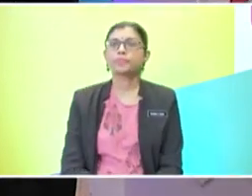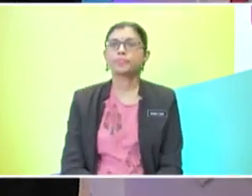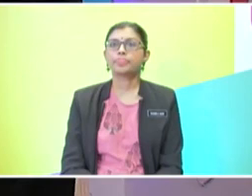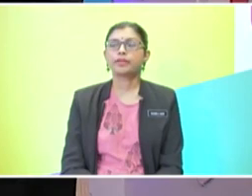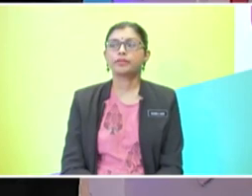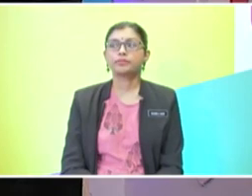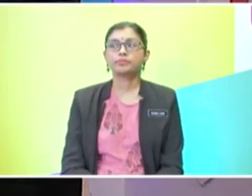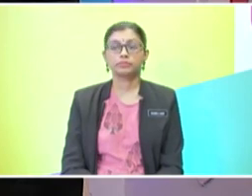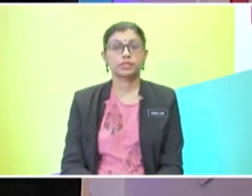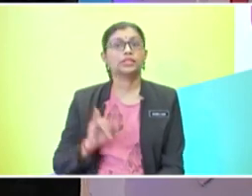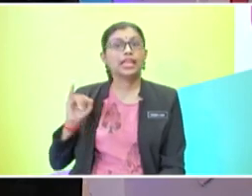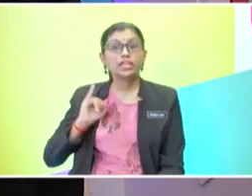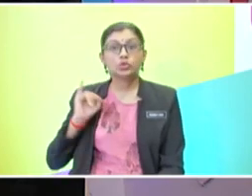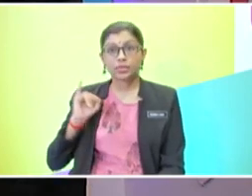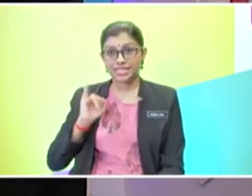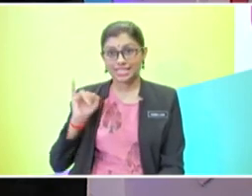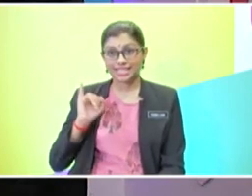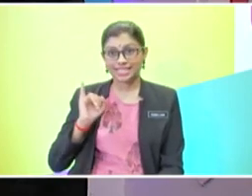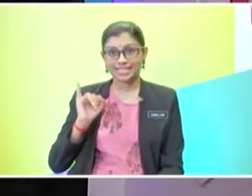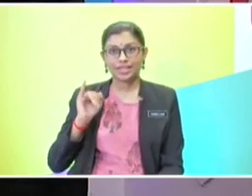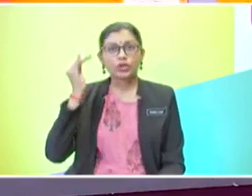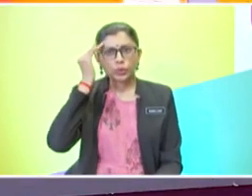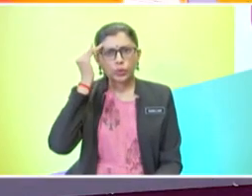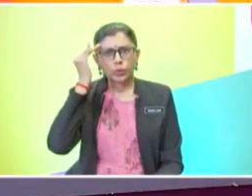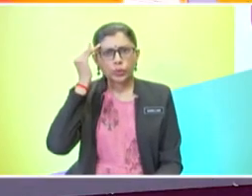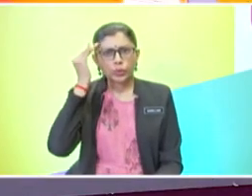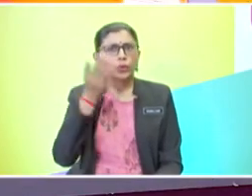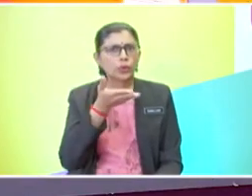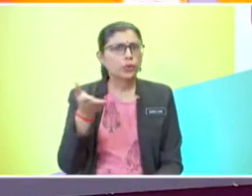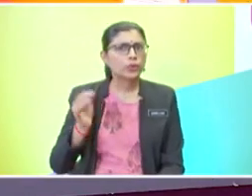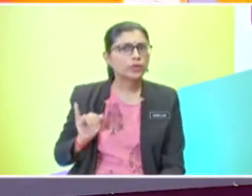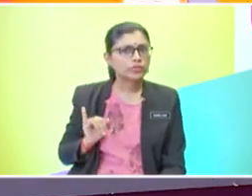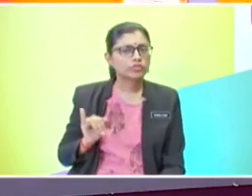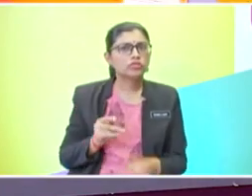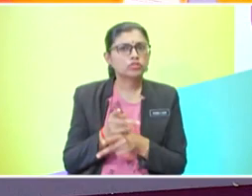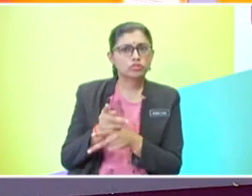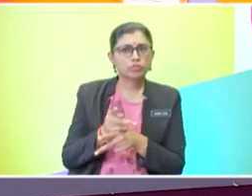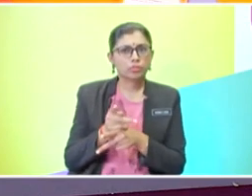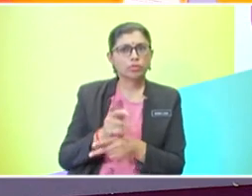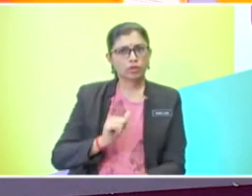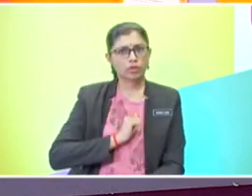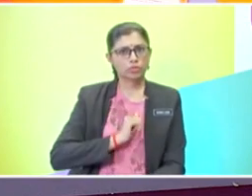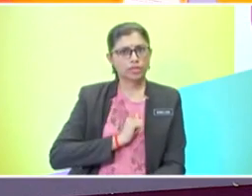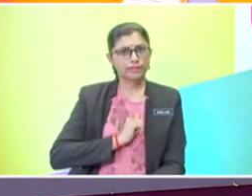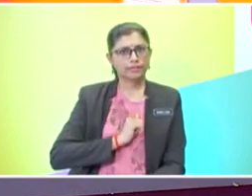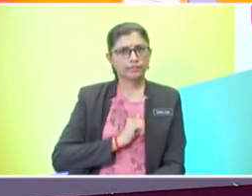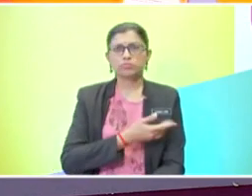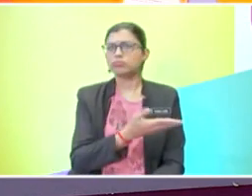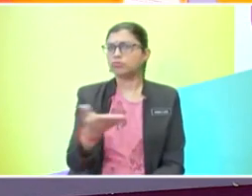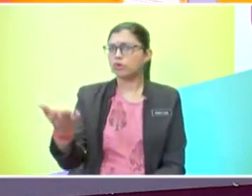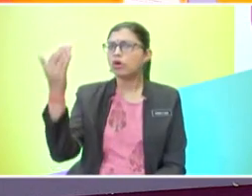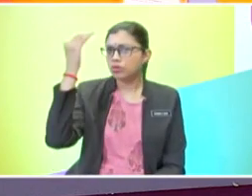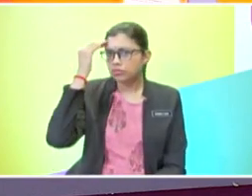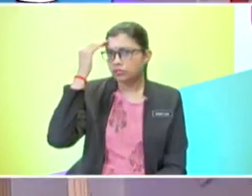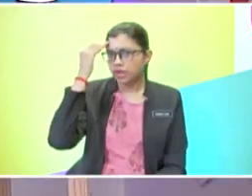insurance. Okay, what is insurance? So I think this is something to protect ourselves or our family. Do you have insurance policy? Yes, I do. Yes, okay.